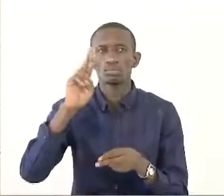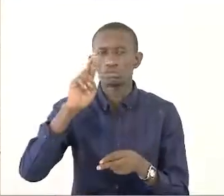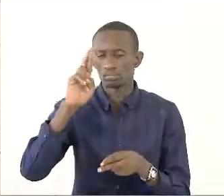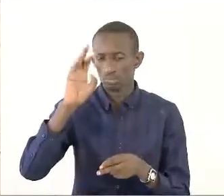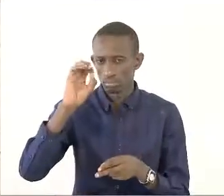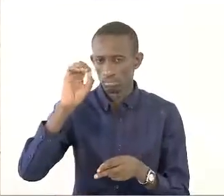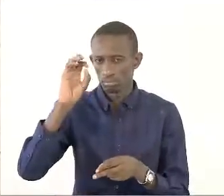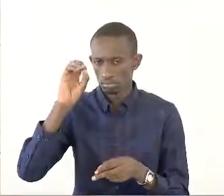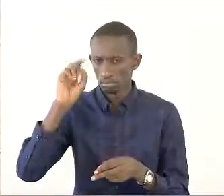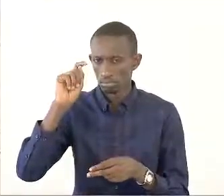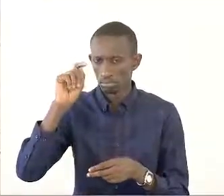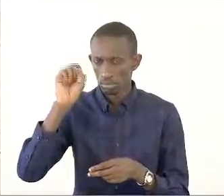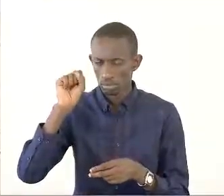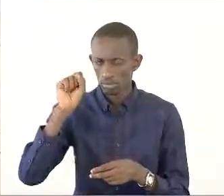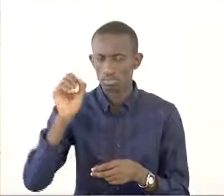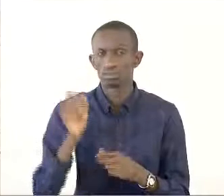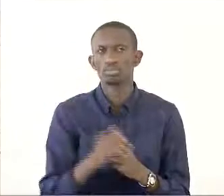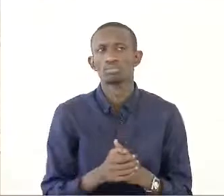of our